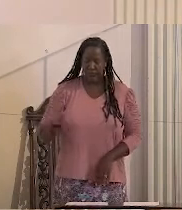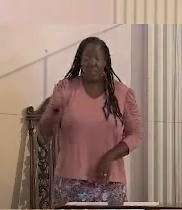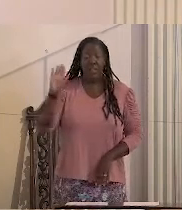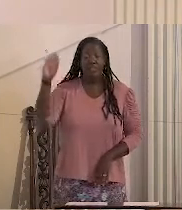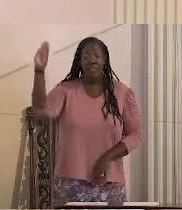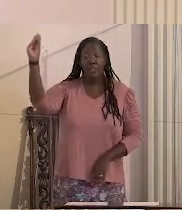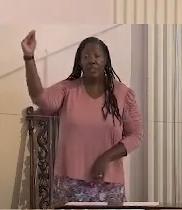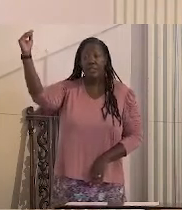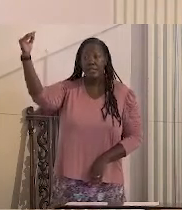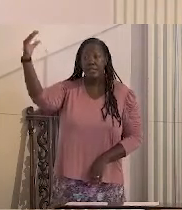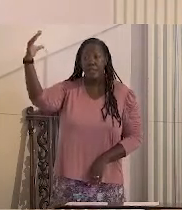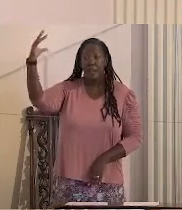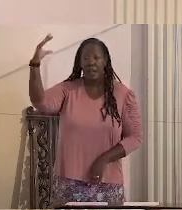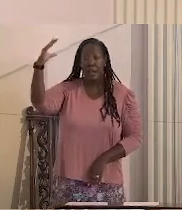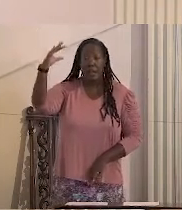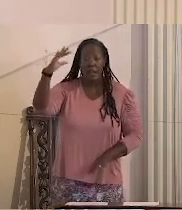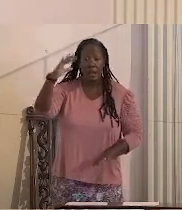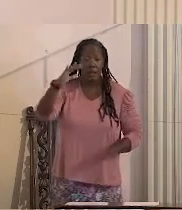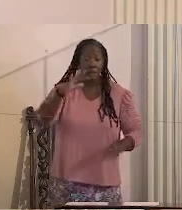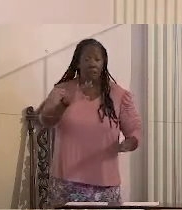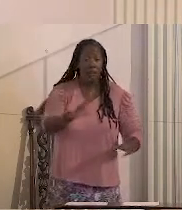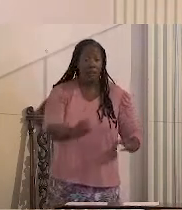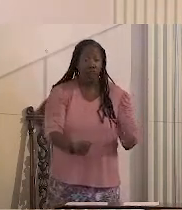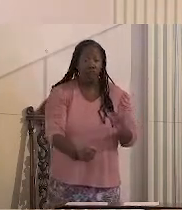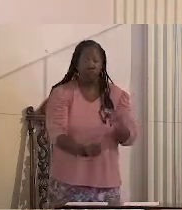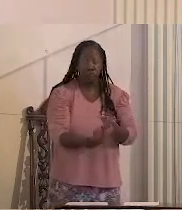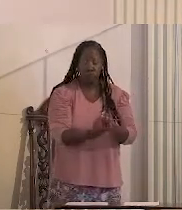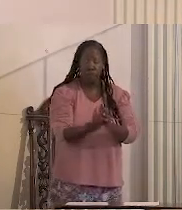Search growth, the